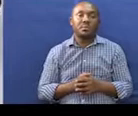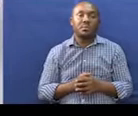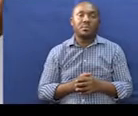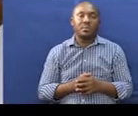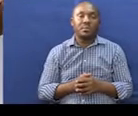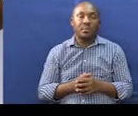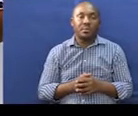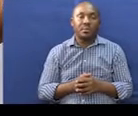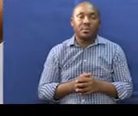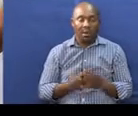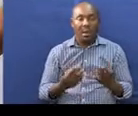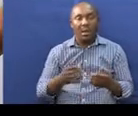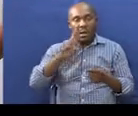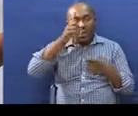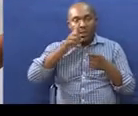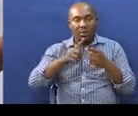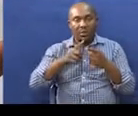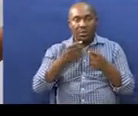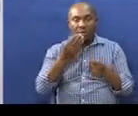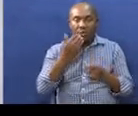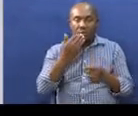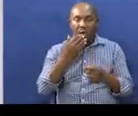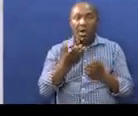was present.